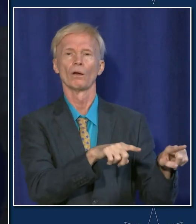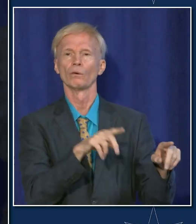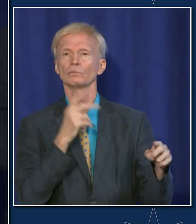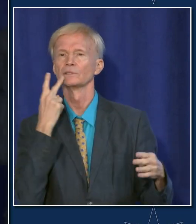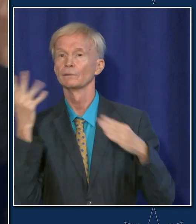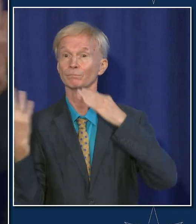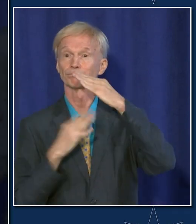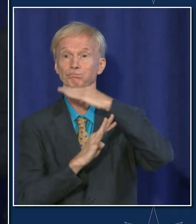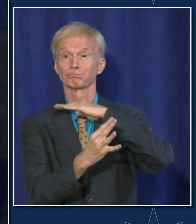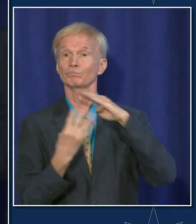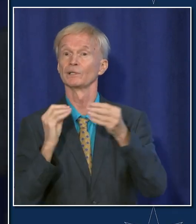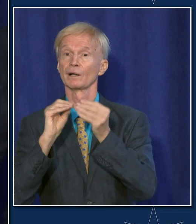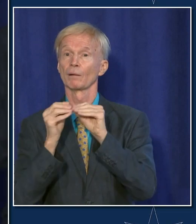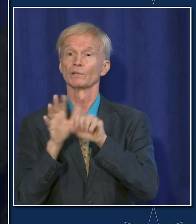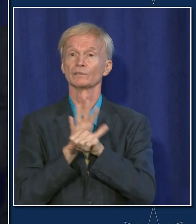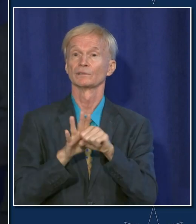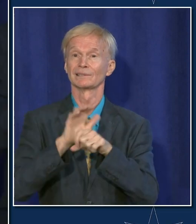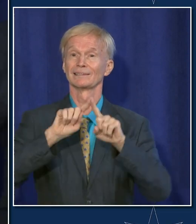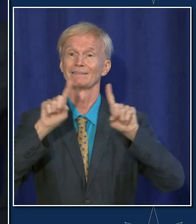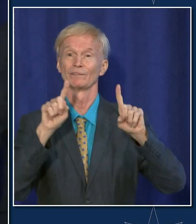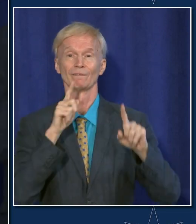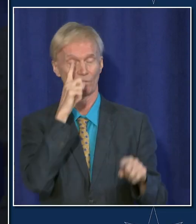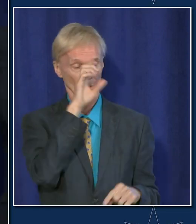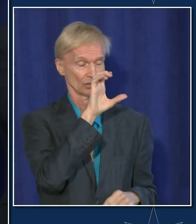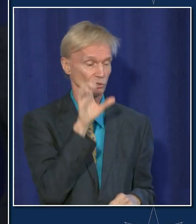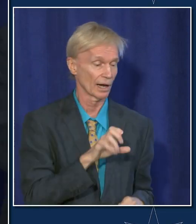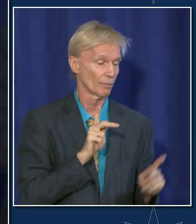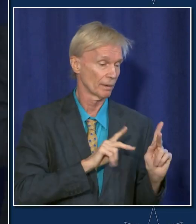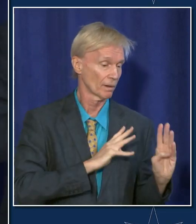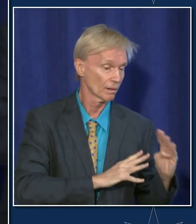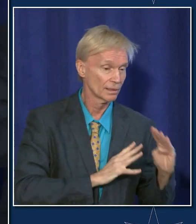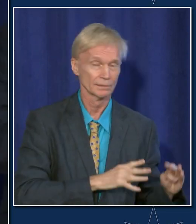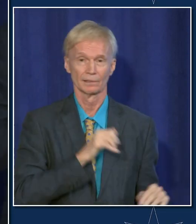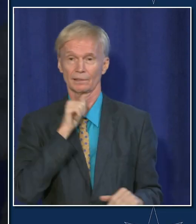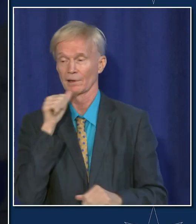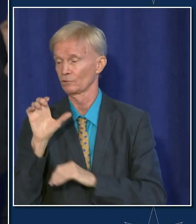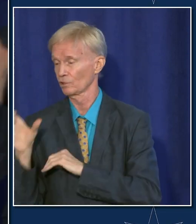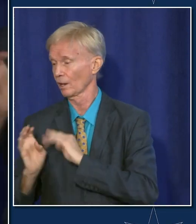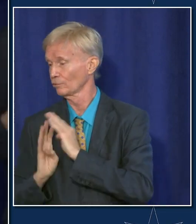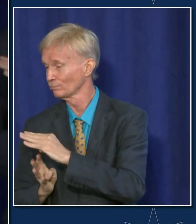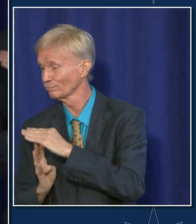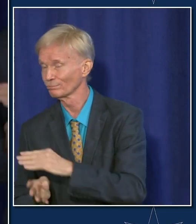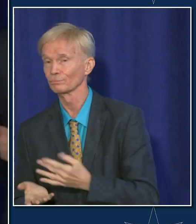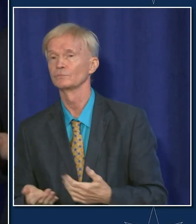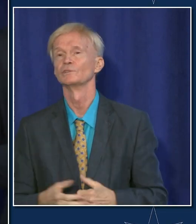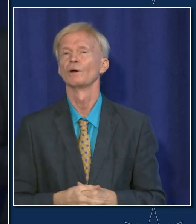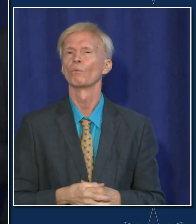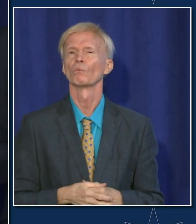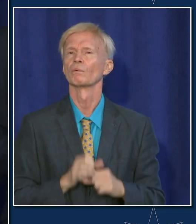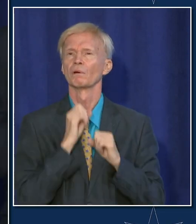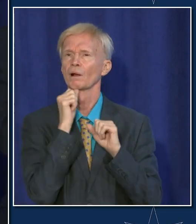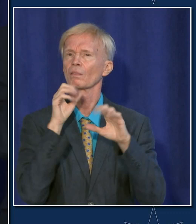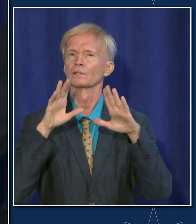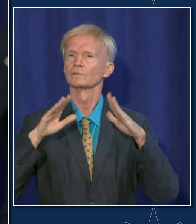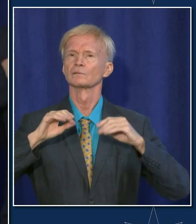different rates among Chicago and non-Chicago attendees. So nothing unexpected in terms of these numbers. The majority of our